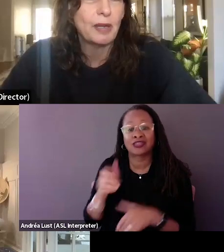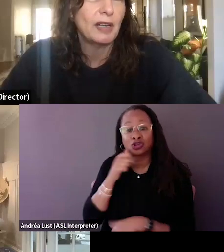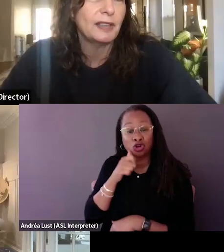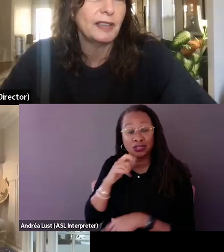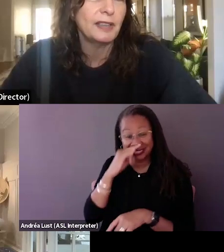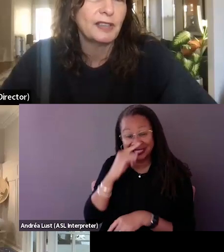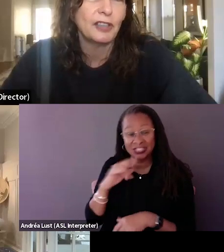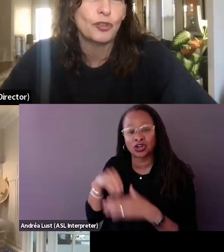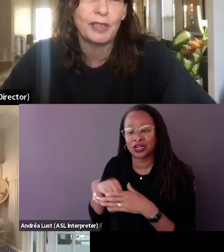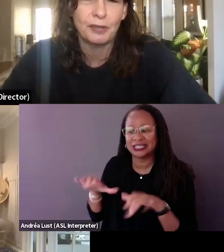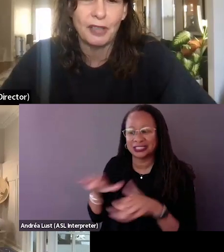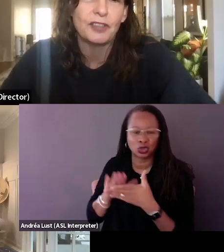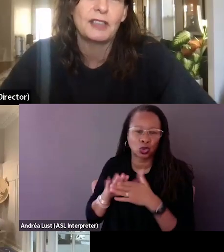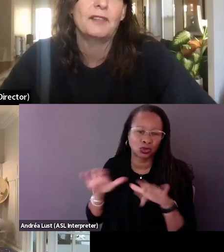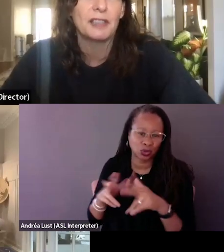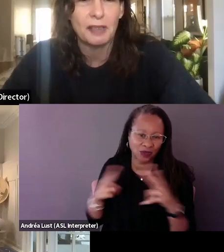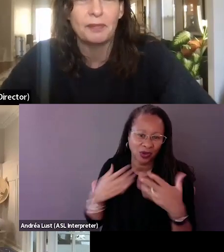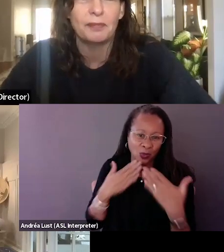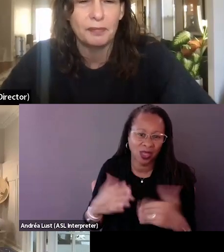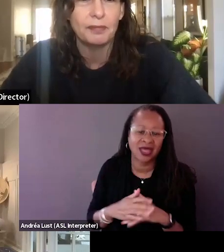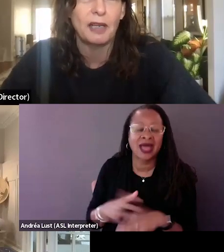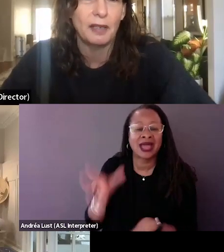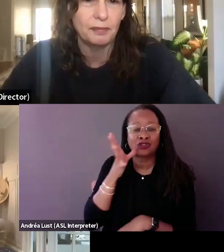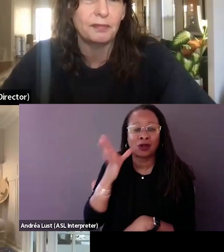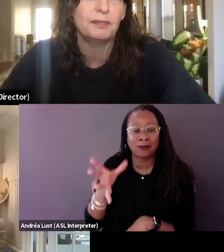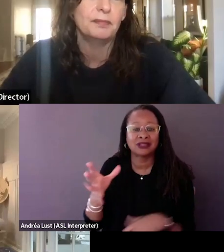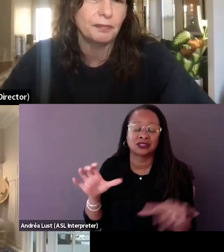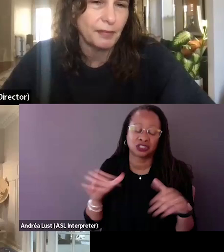And Grandma is enjoying her life. She's having some